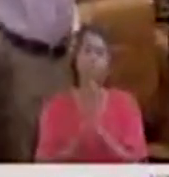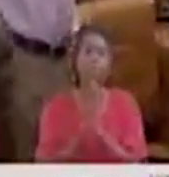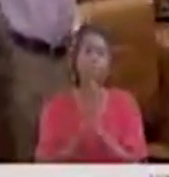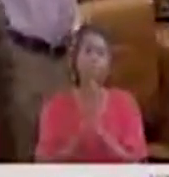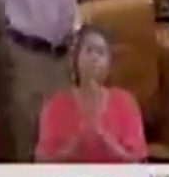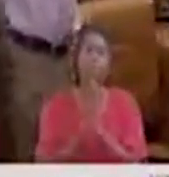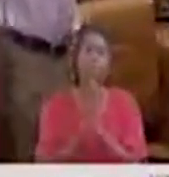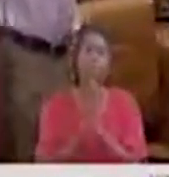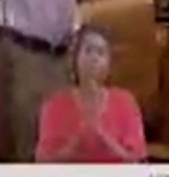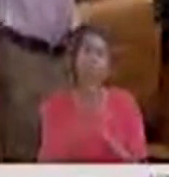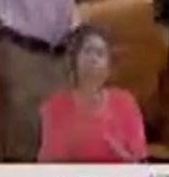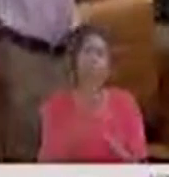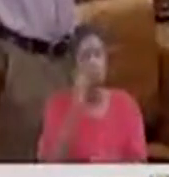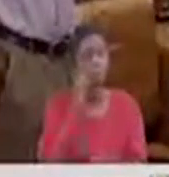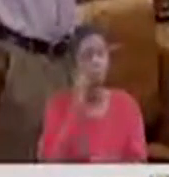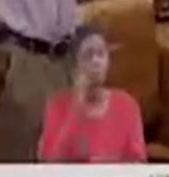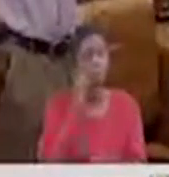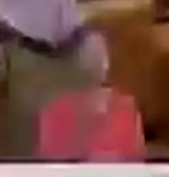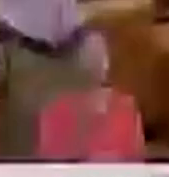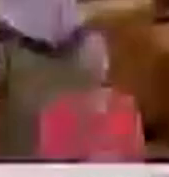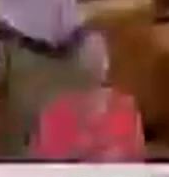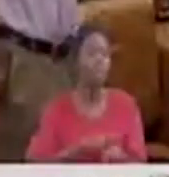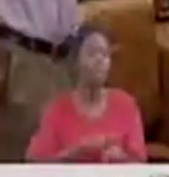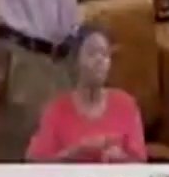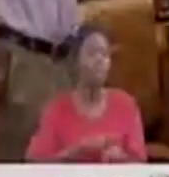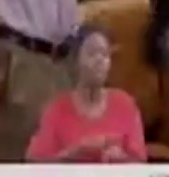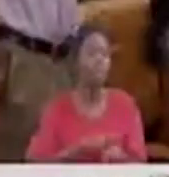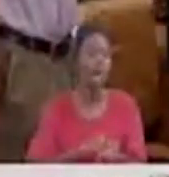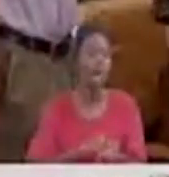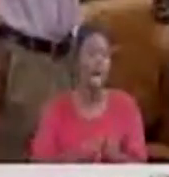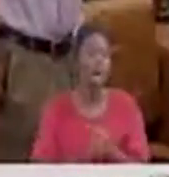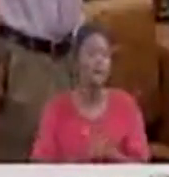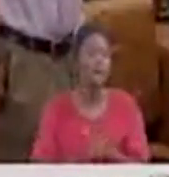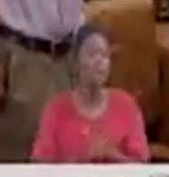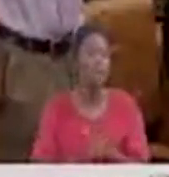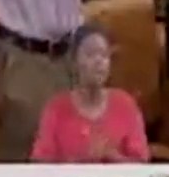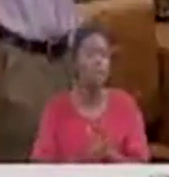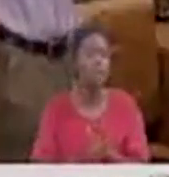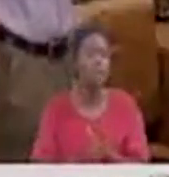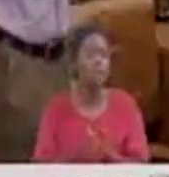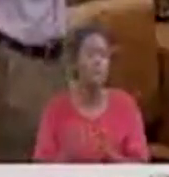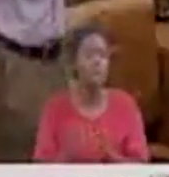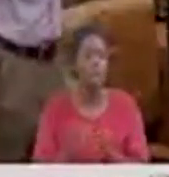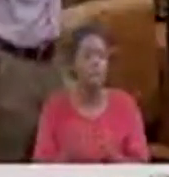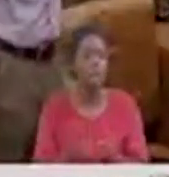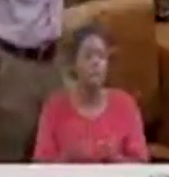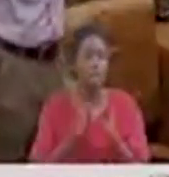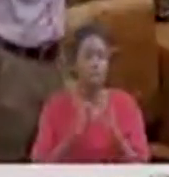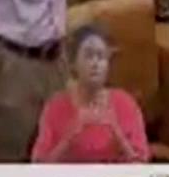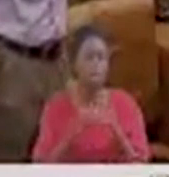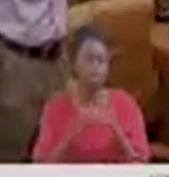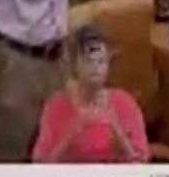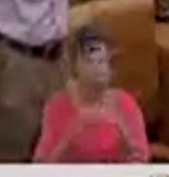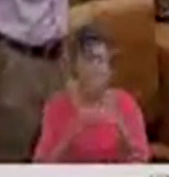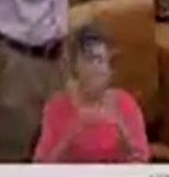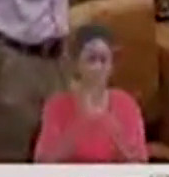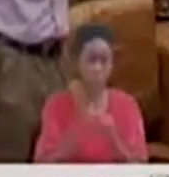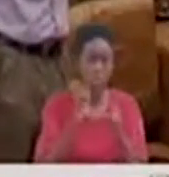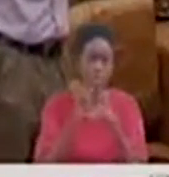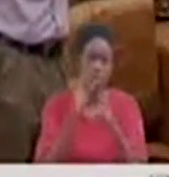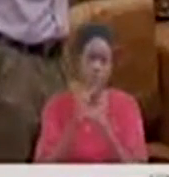seen a commandment, a warning, an example, an instruction to obey, a promise to